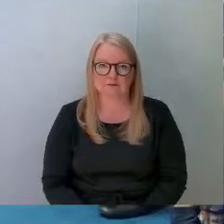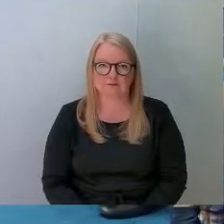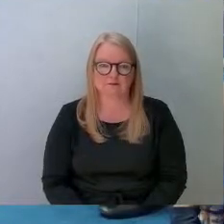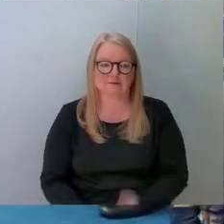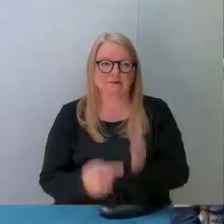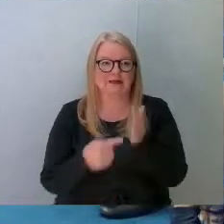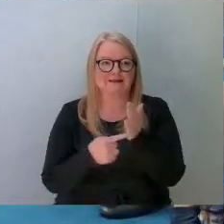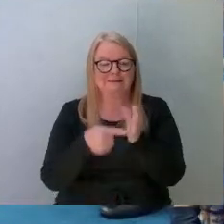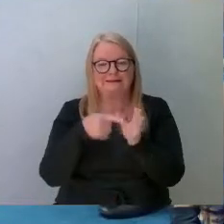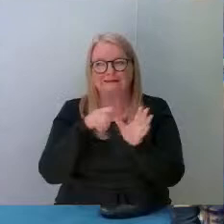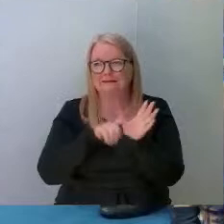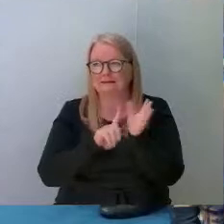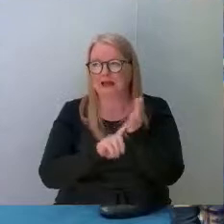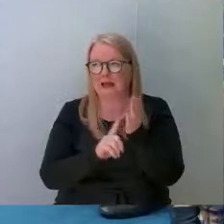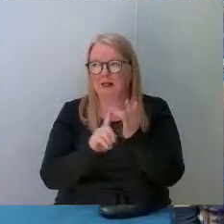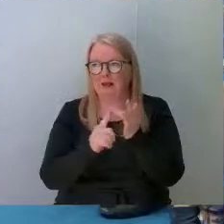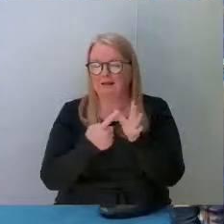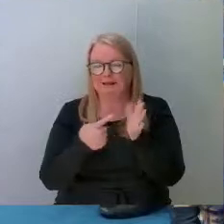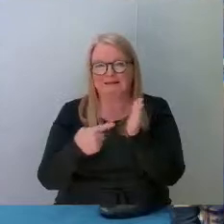Talia Tate Davis.